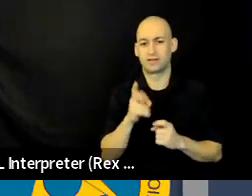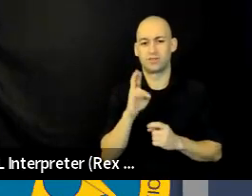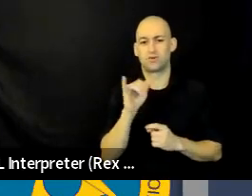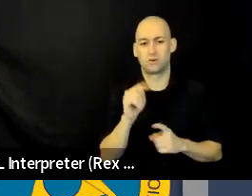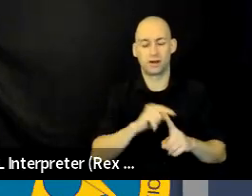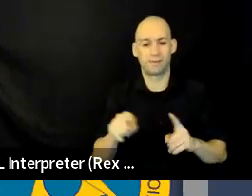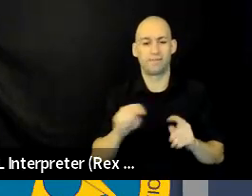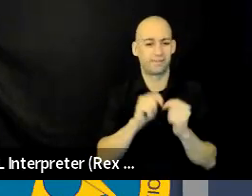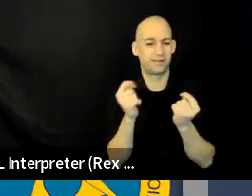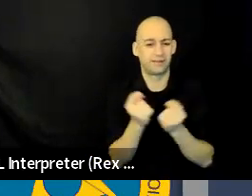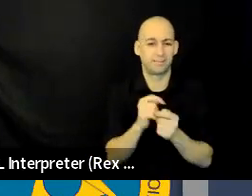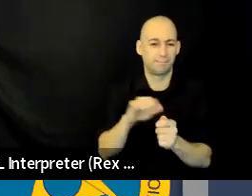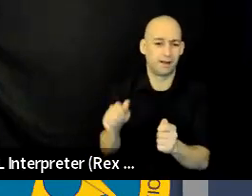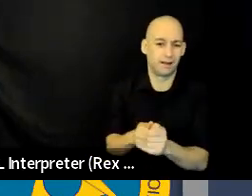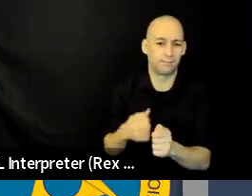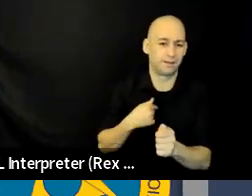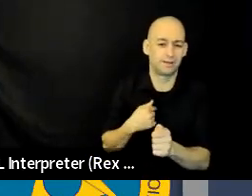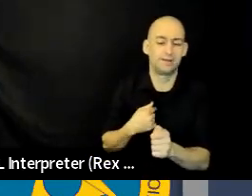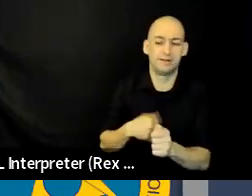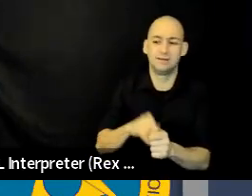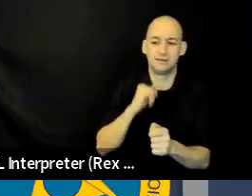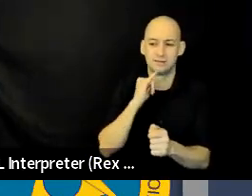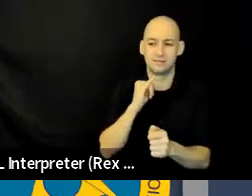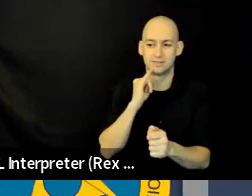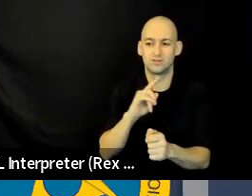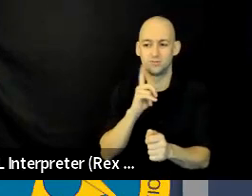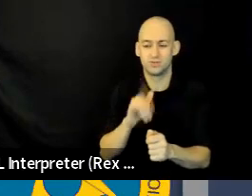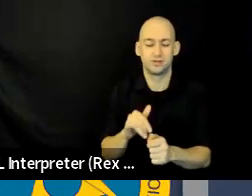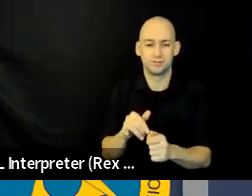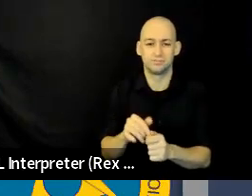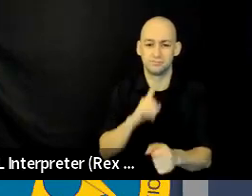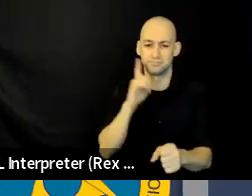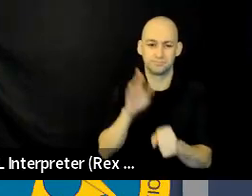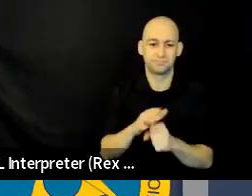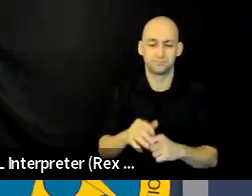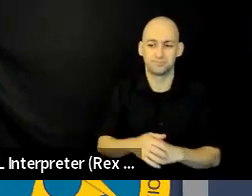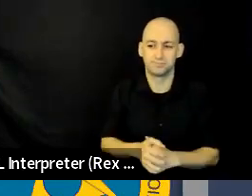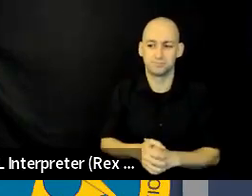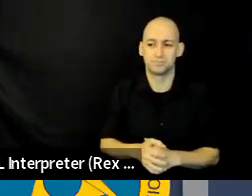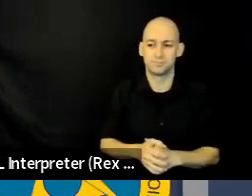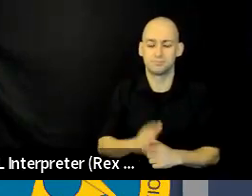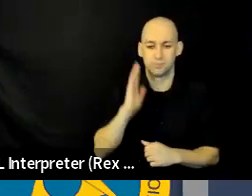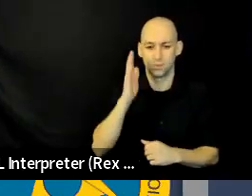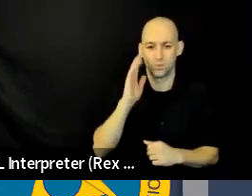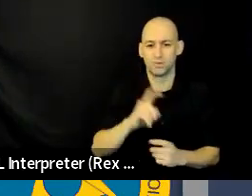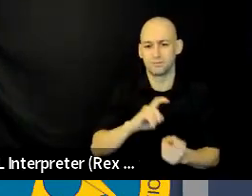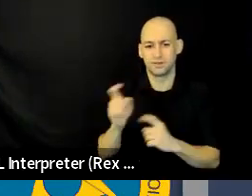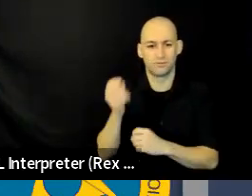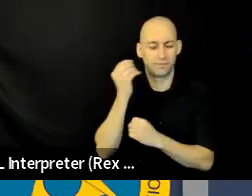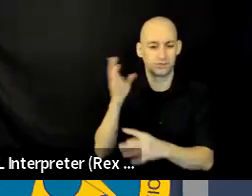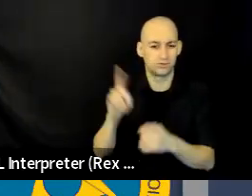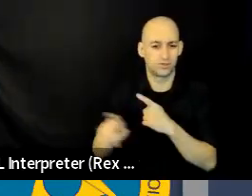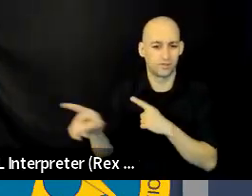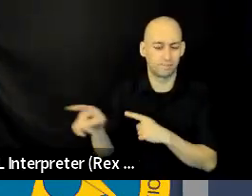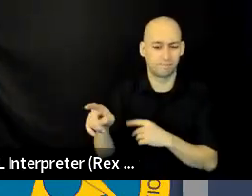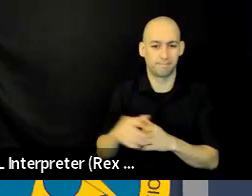behind me, is really, committed. So, but I'll definitely pass that on to them as well. Thank you. Oh, go ahead and